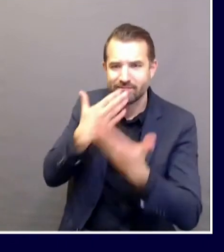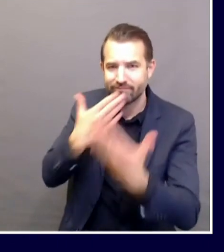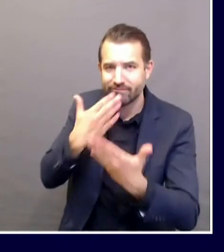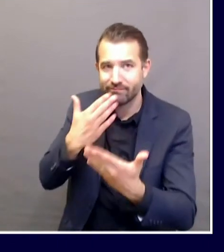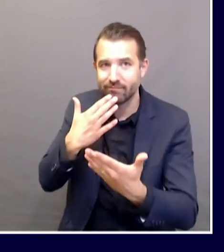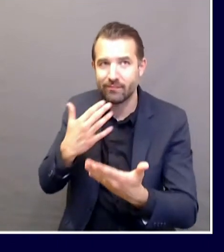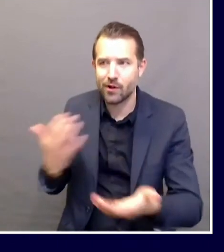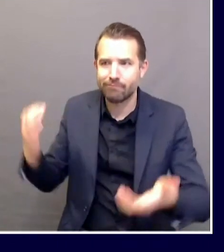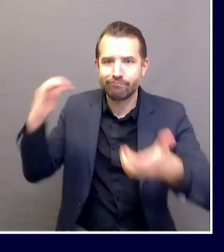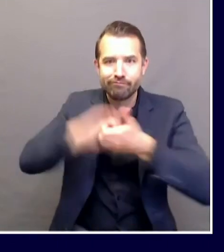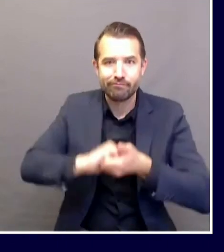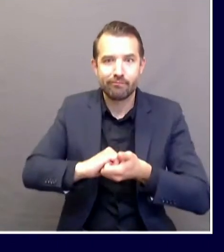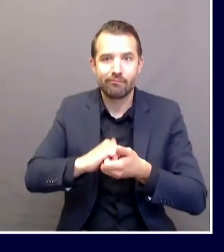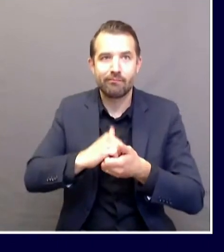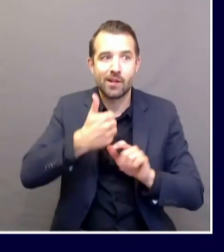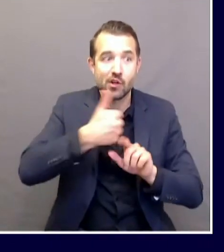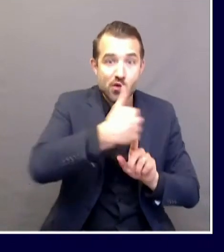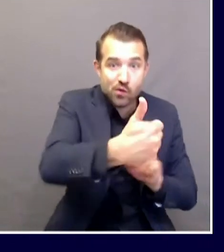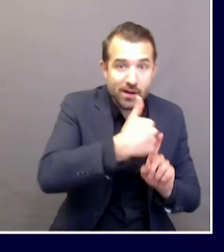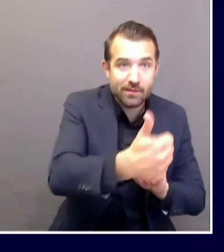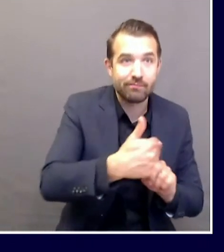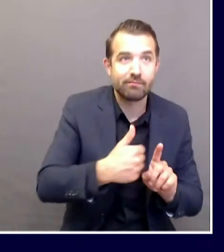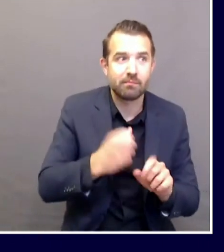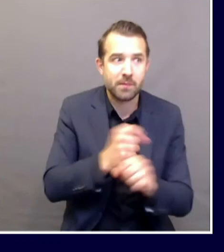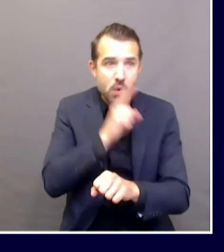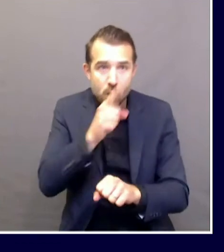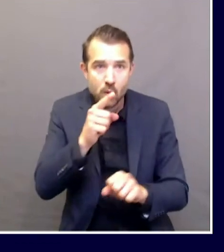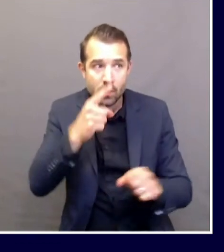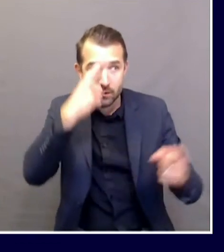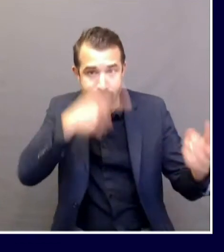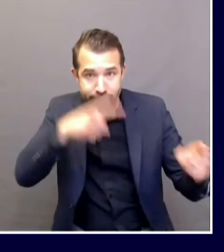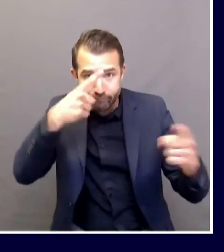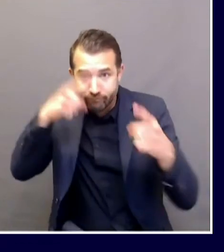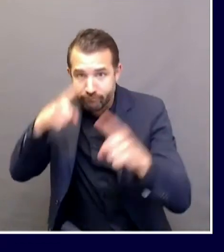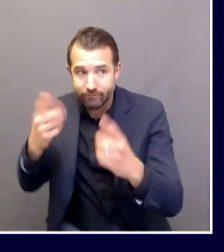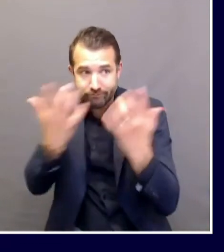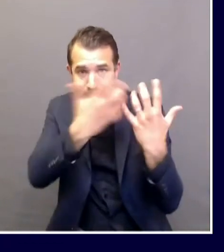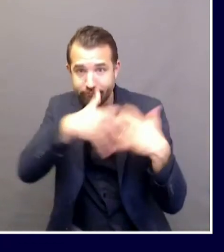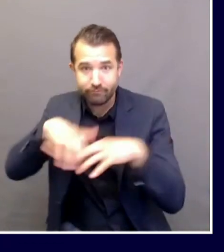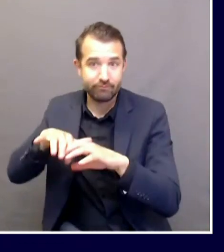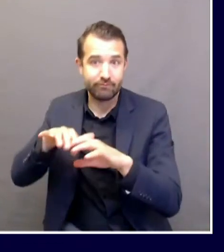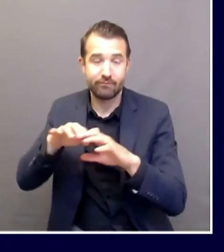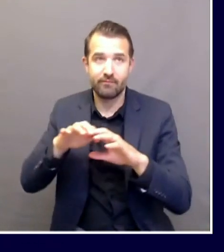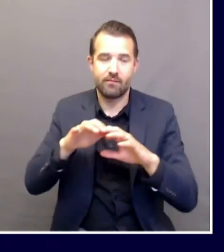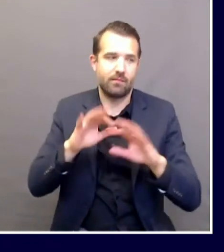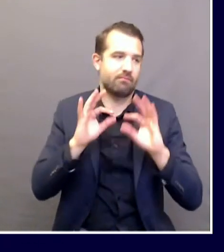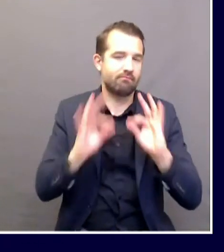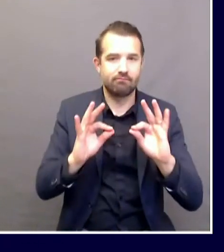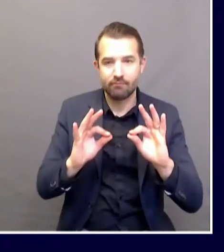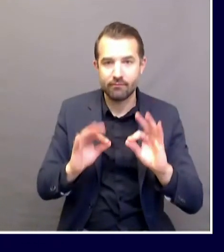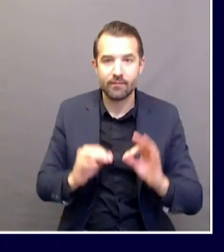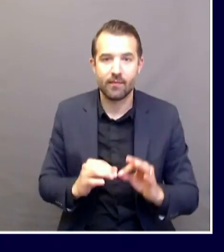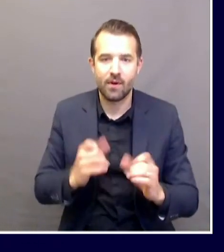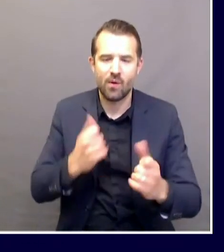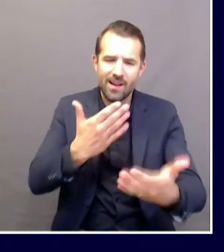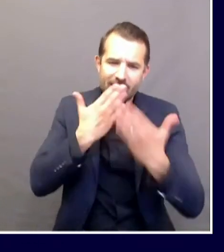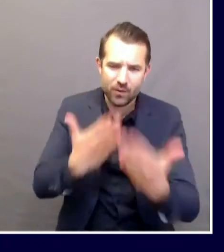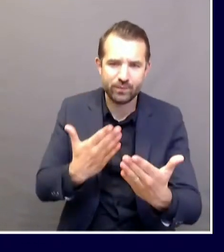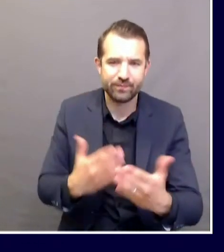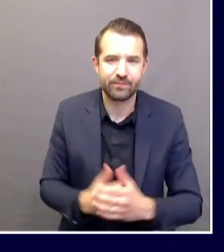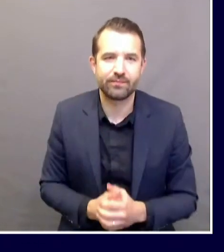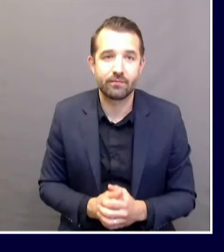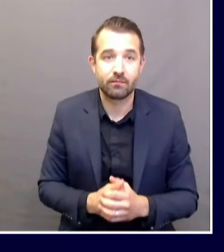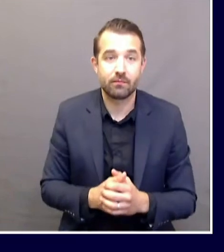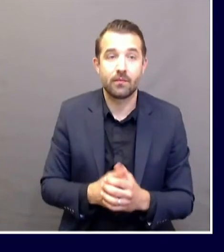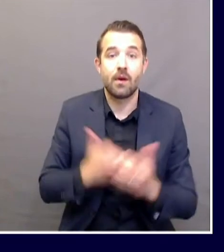it on the front lines. So with that, I'd like to turn to some questions for the afternoon. The first question for the day goes